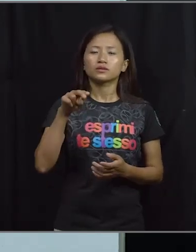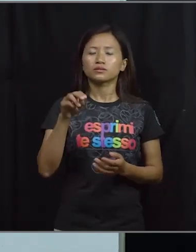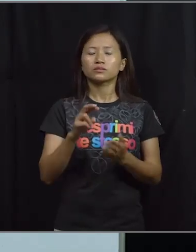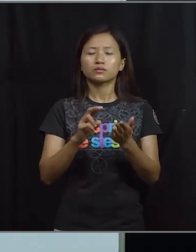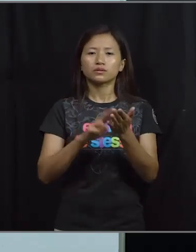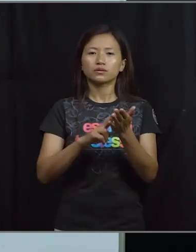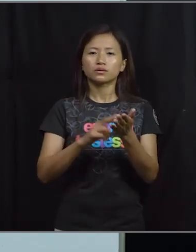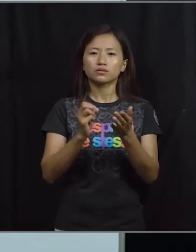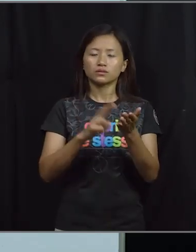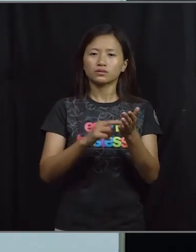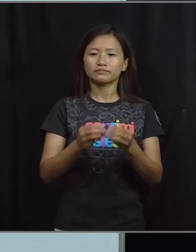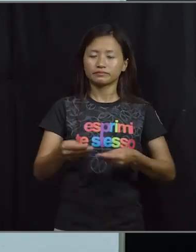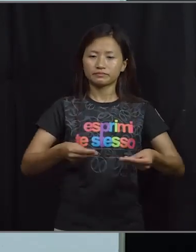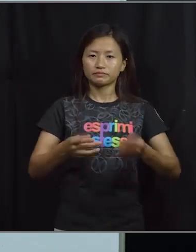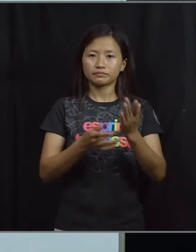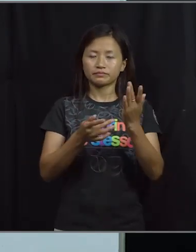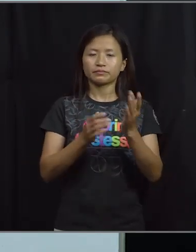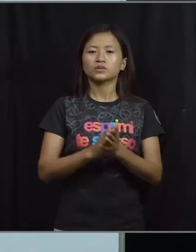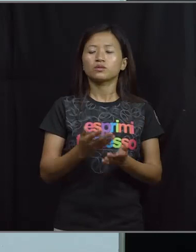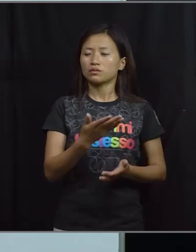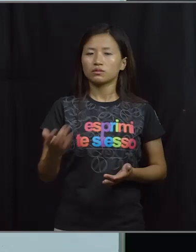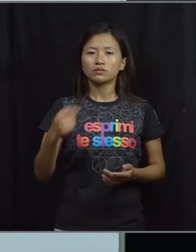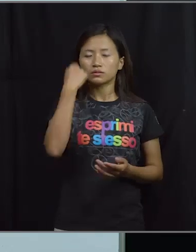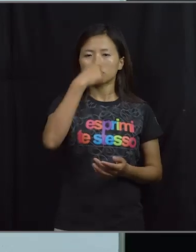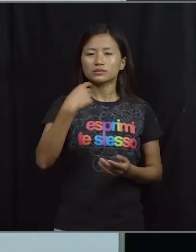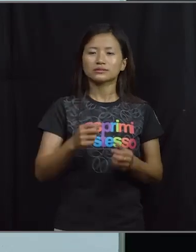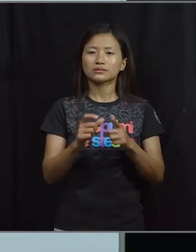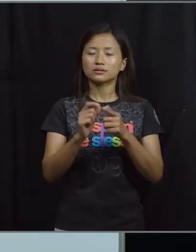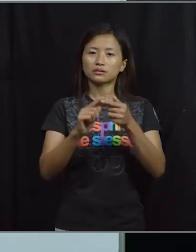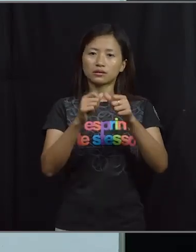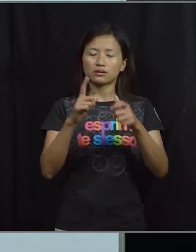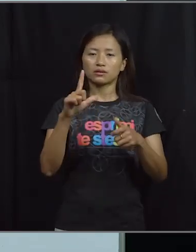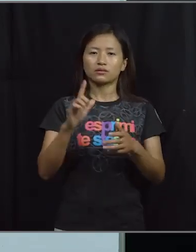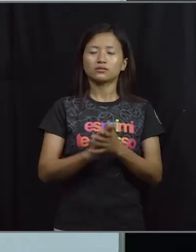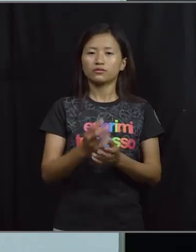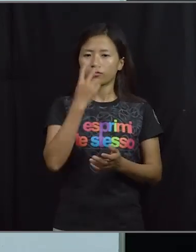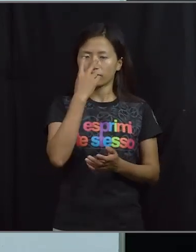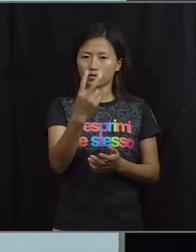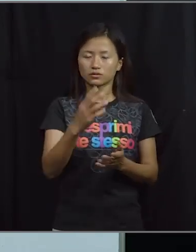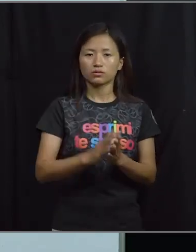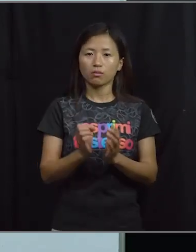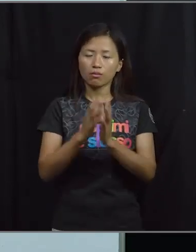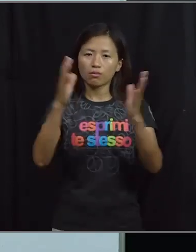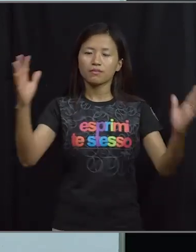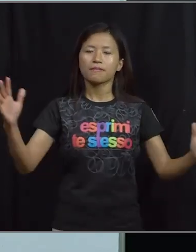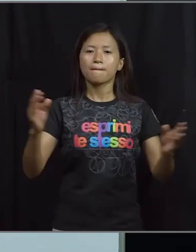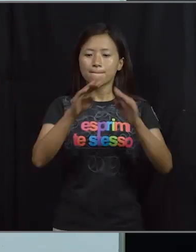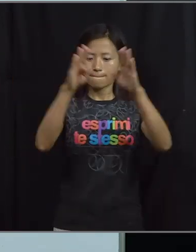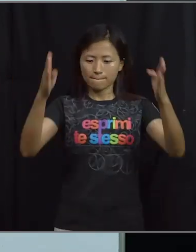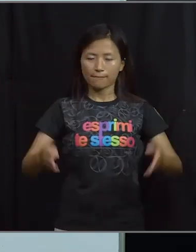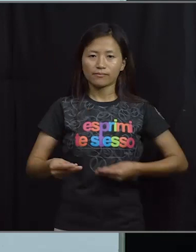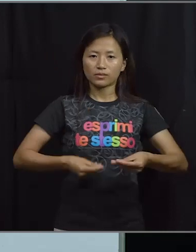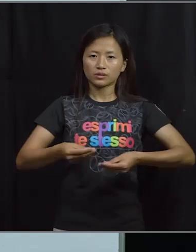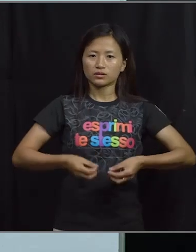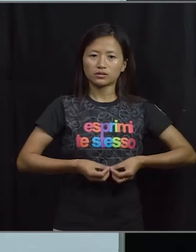Non-technical entrepreneurs are those entrepreneurs who deals with, who focuses more on marketing and